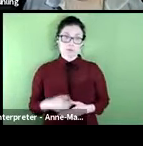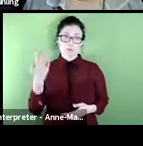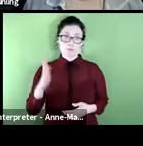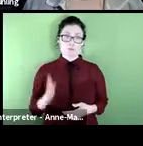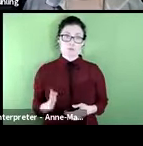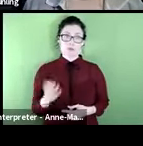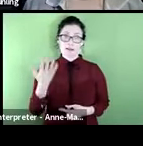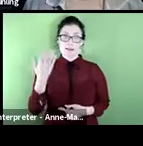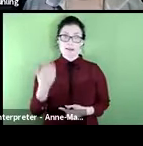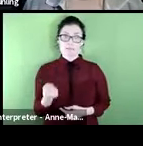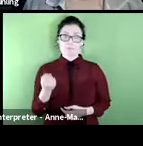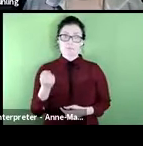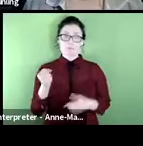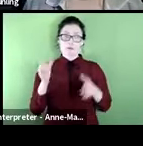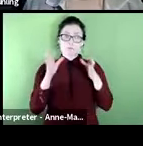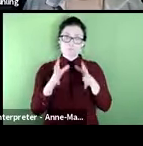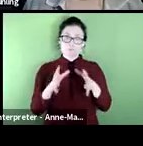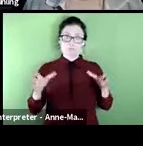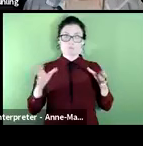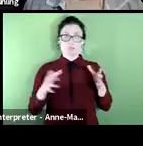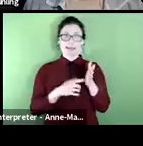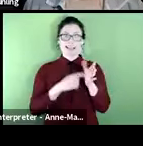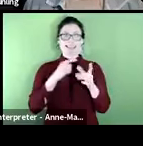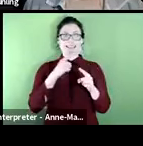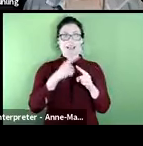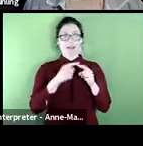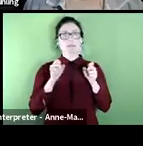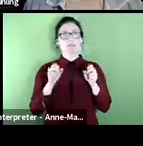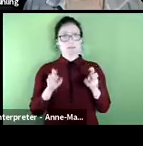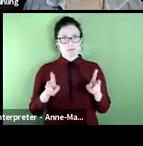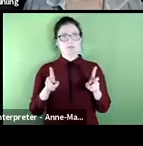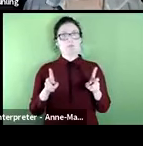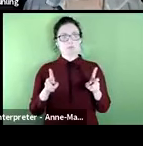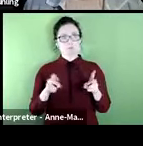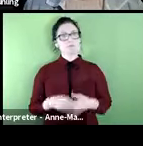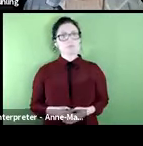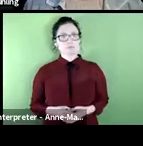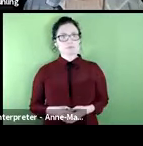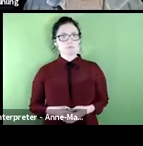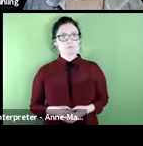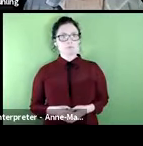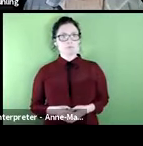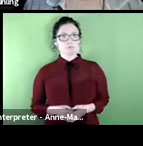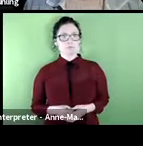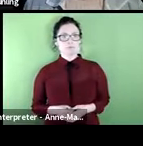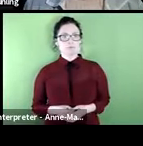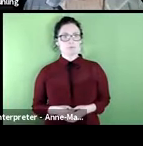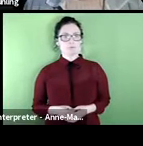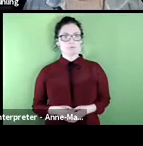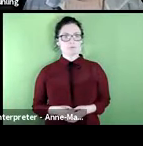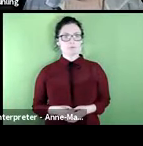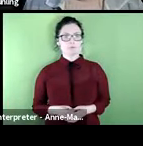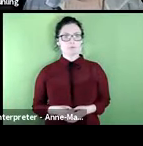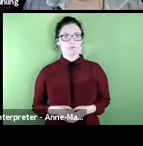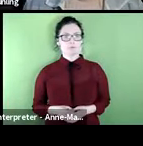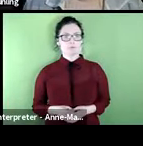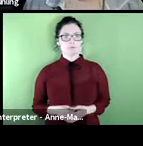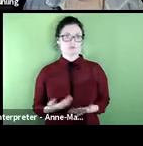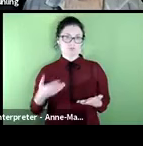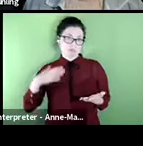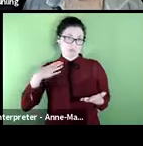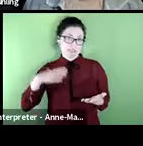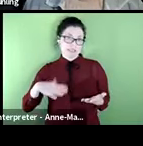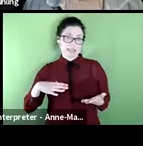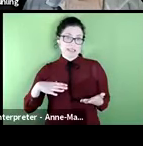a regressive tax system, so this is very, very necessary.